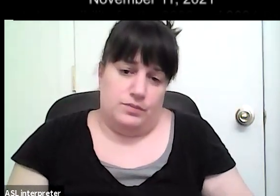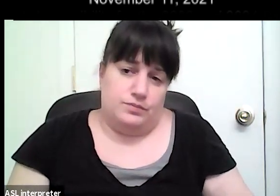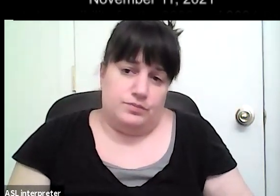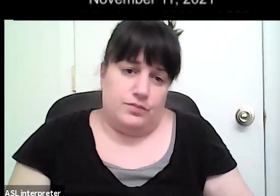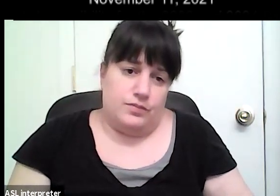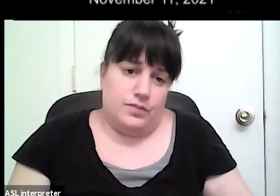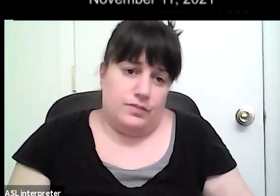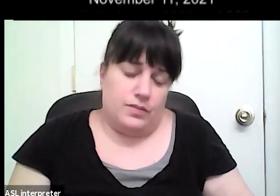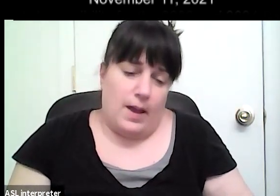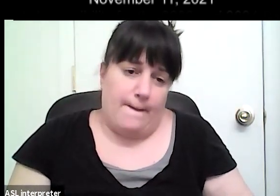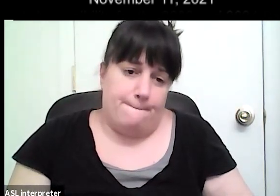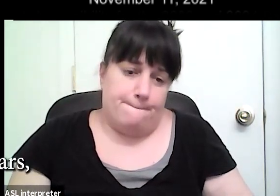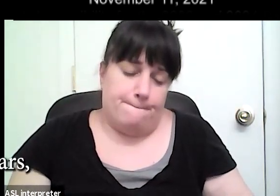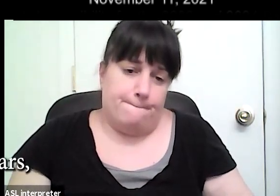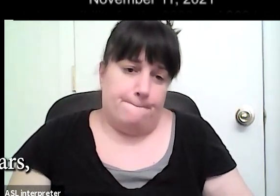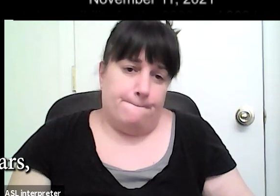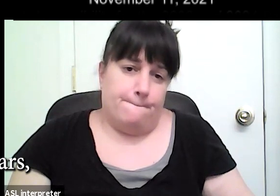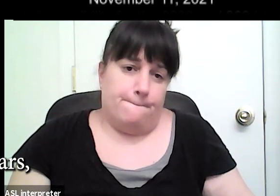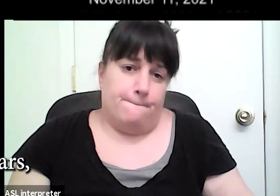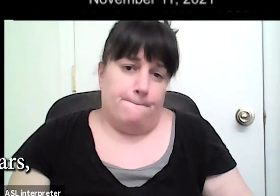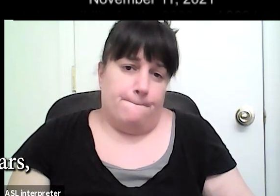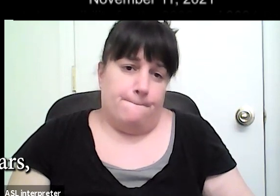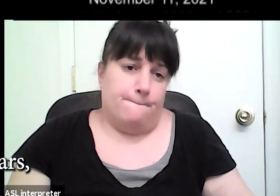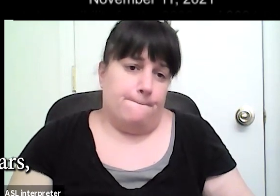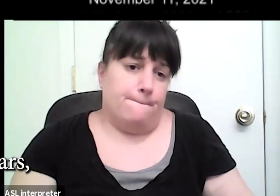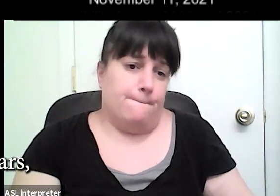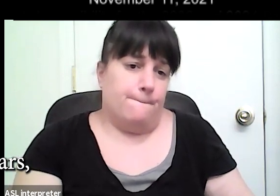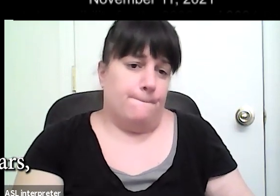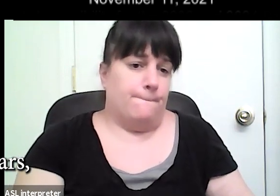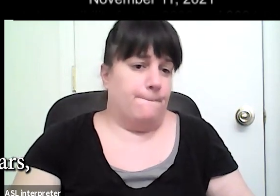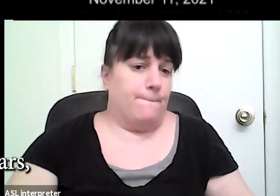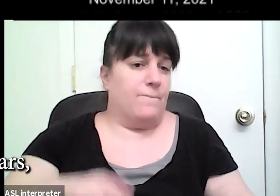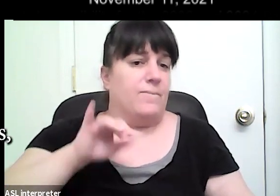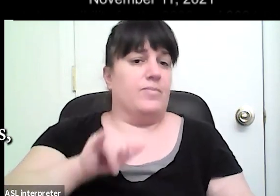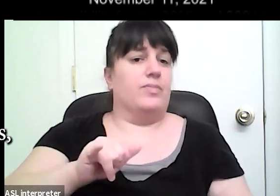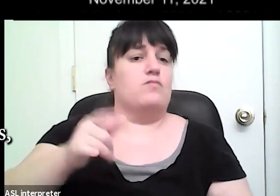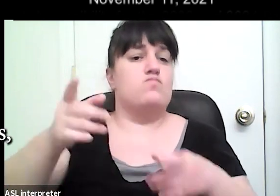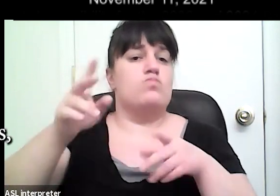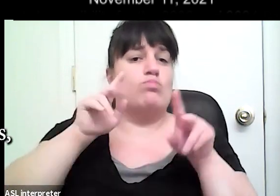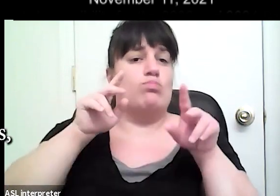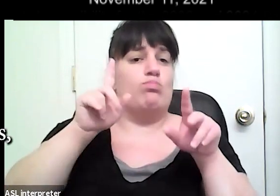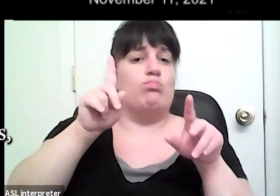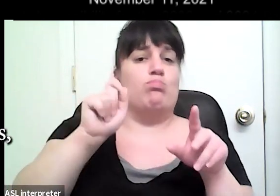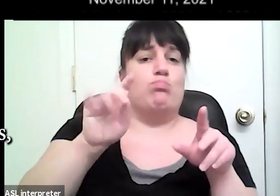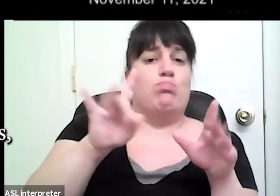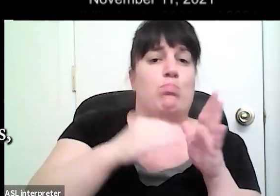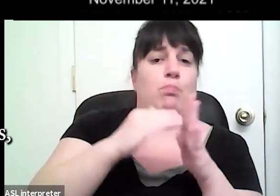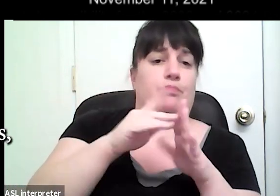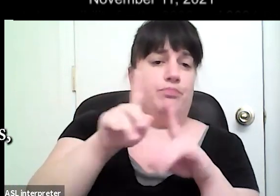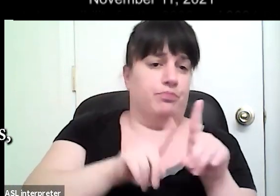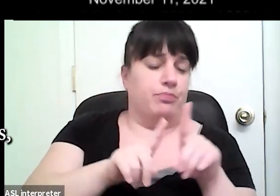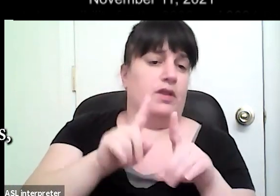Slide 8. 1.8 billion stars. This app basically monitors 1.8 billion stars, which come from multiple systems,